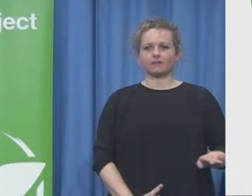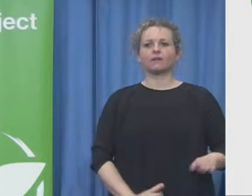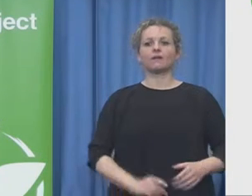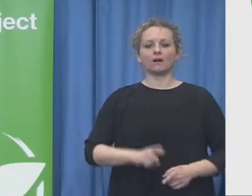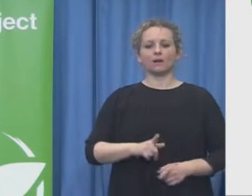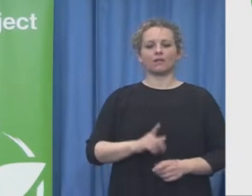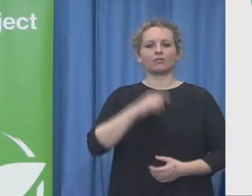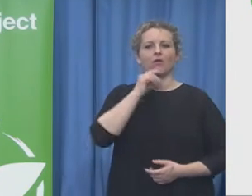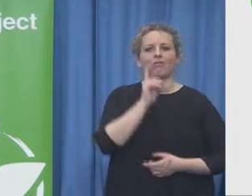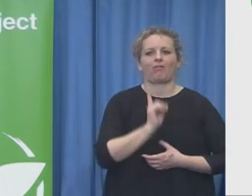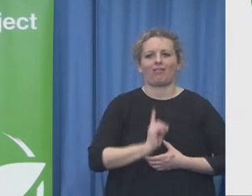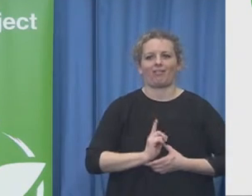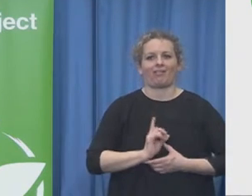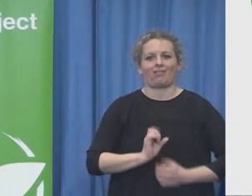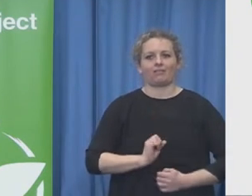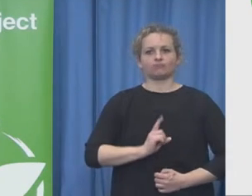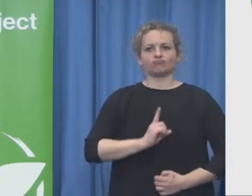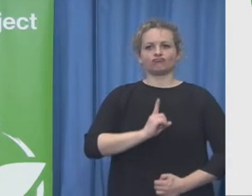Relax your face.